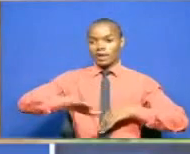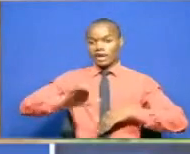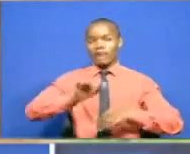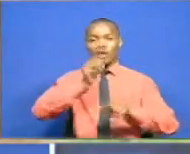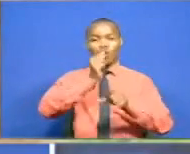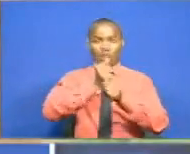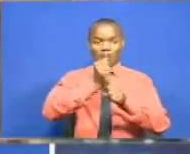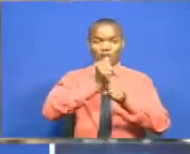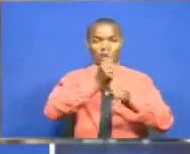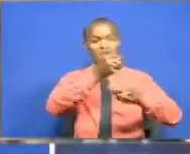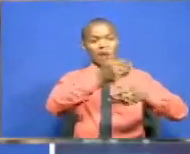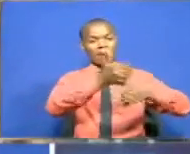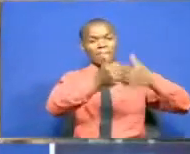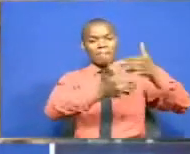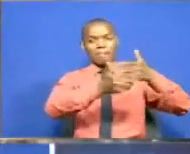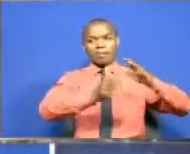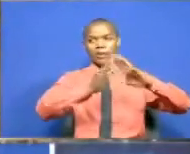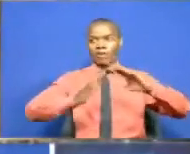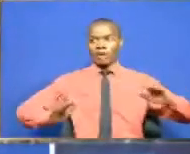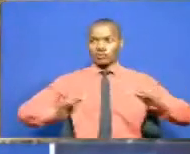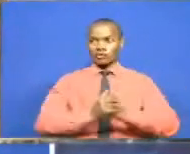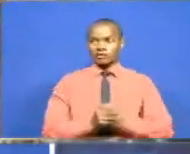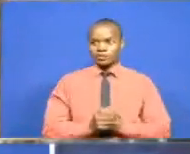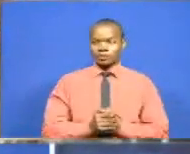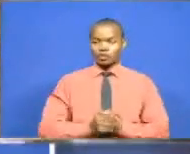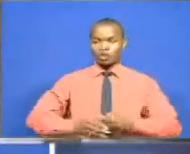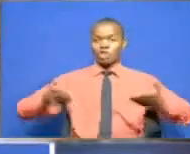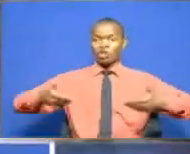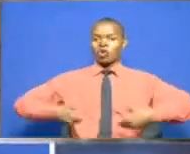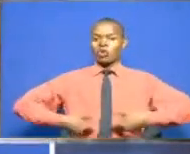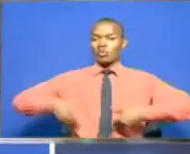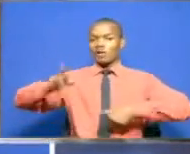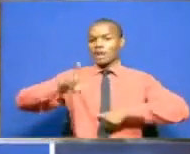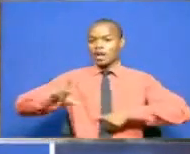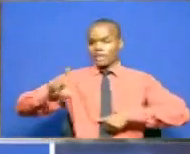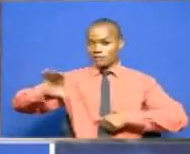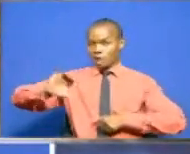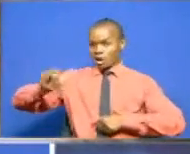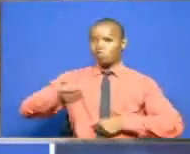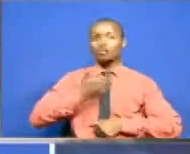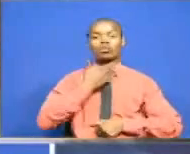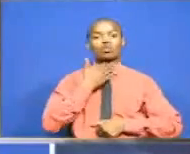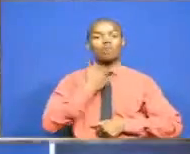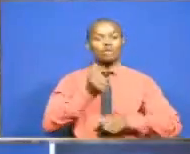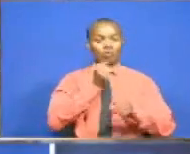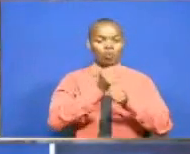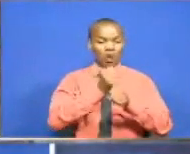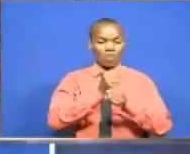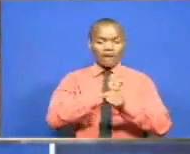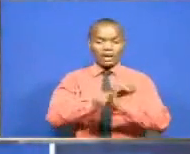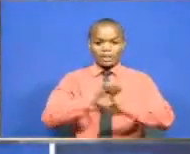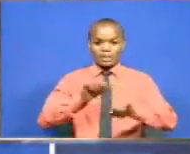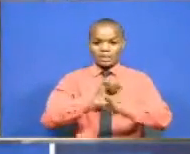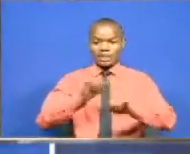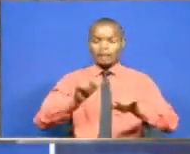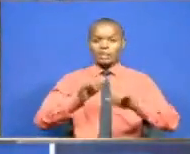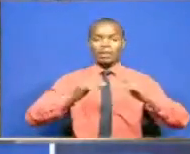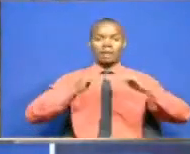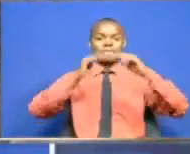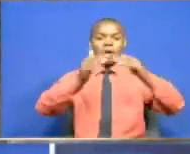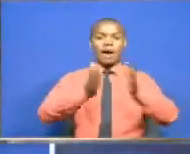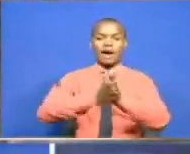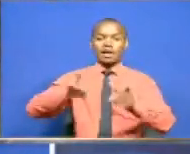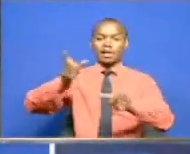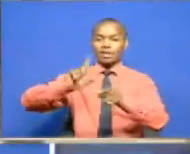sana kujenga hizi nyumba. And youth in Laikipia County have called for the extension of the Kazi Mtaani program. The youth say they have been reaping